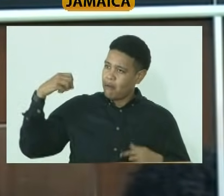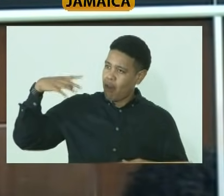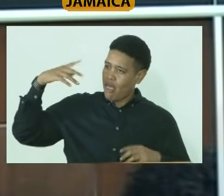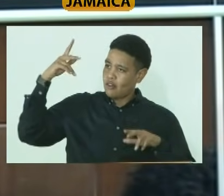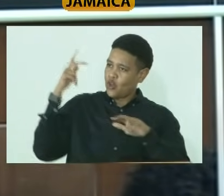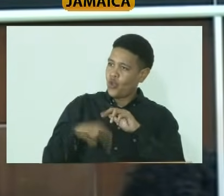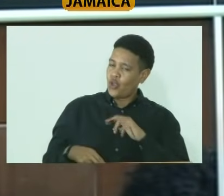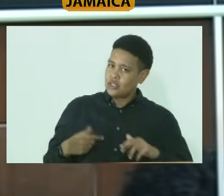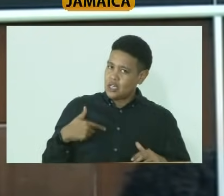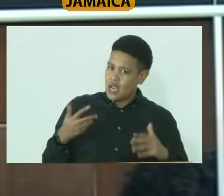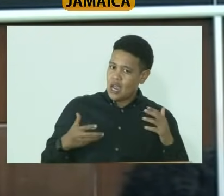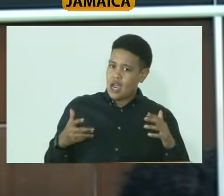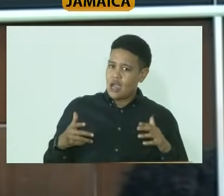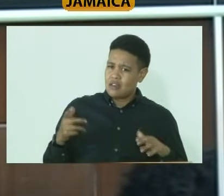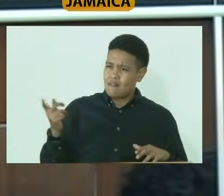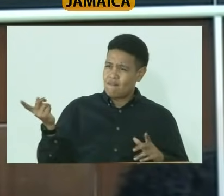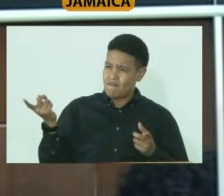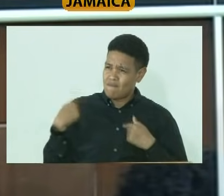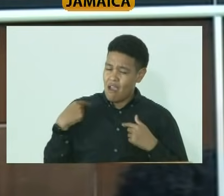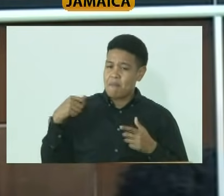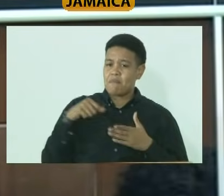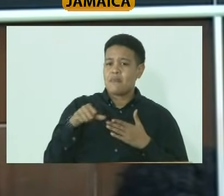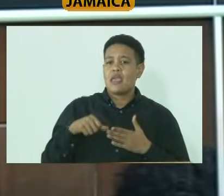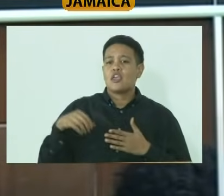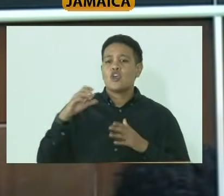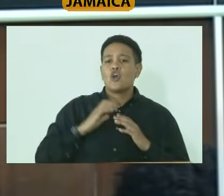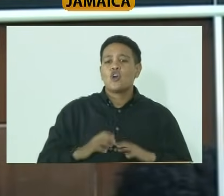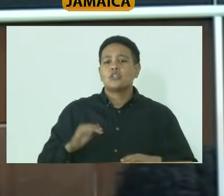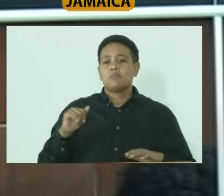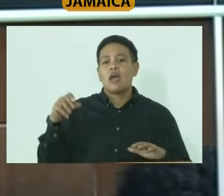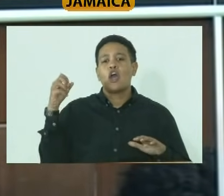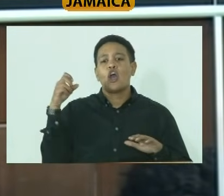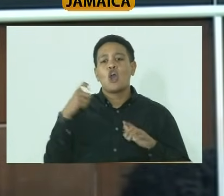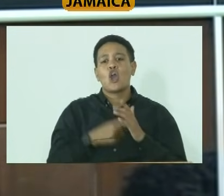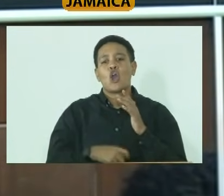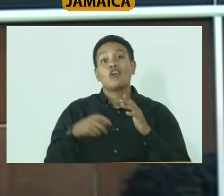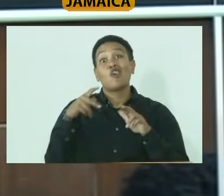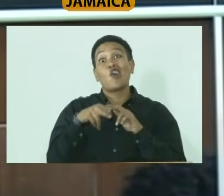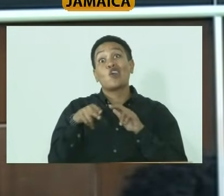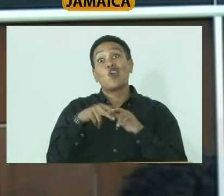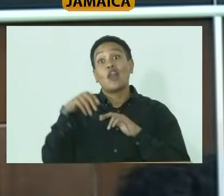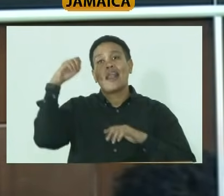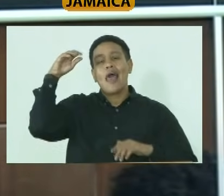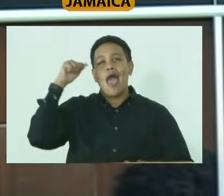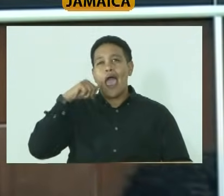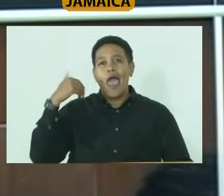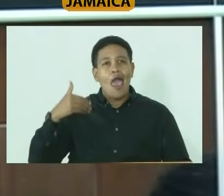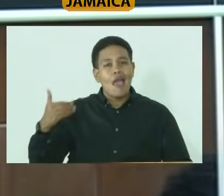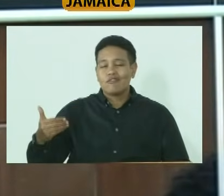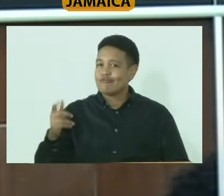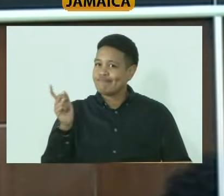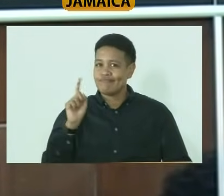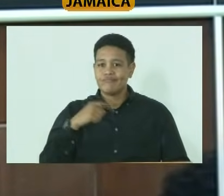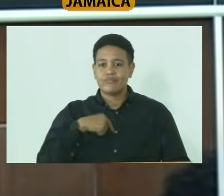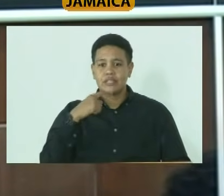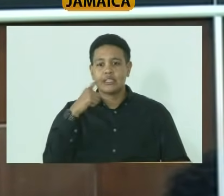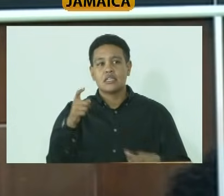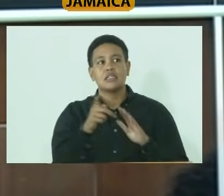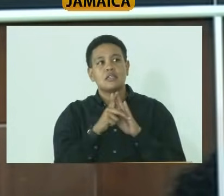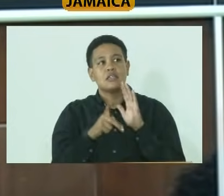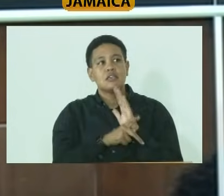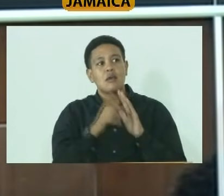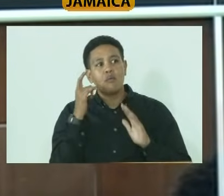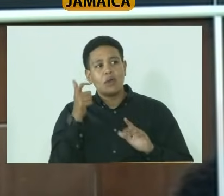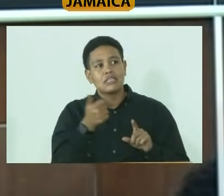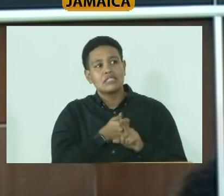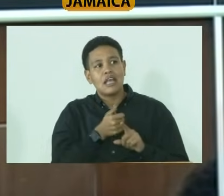penalize paying customers by turning off this light every single day. This, I say it's a policy because